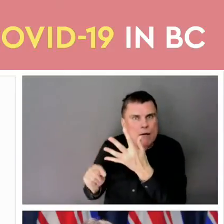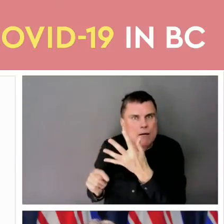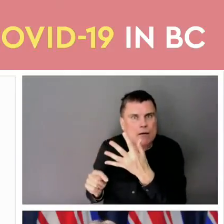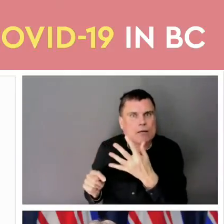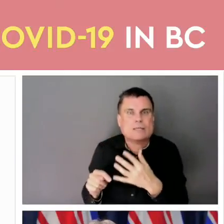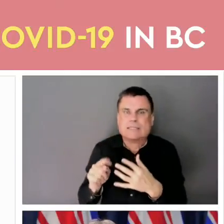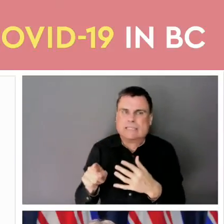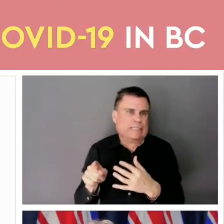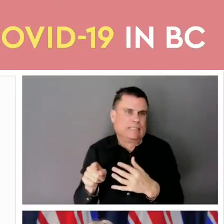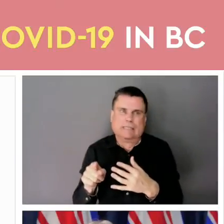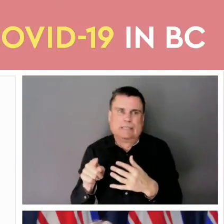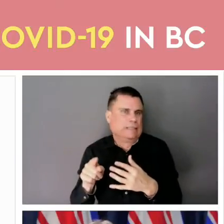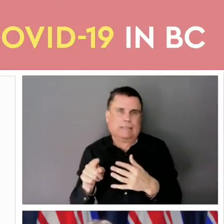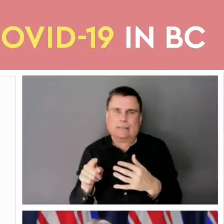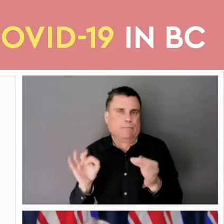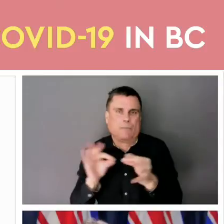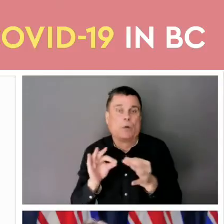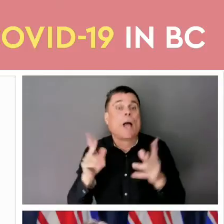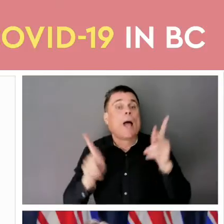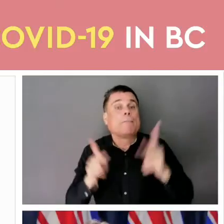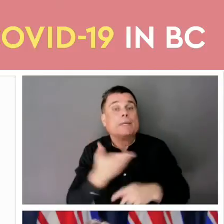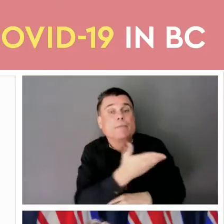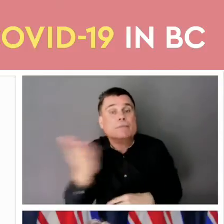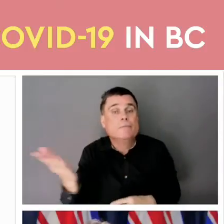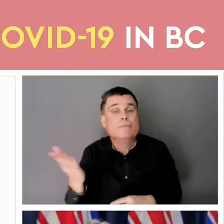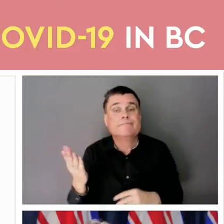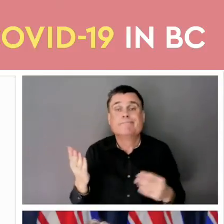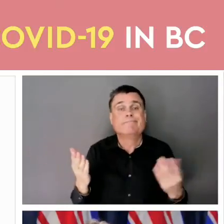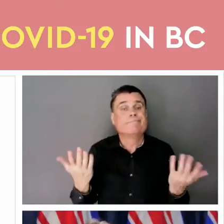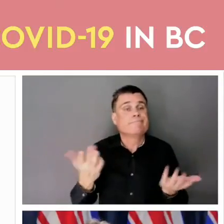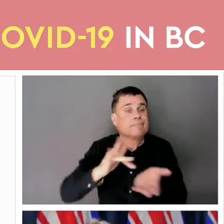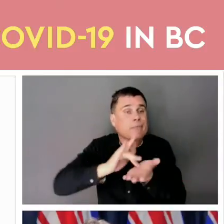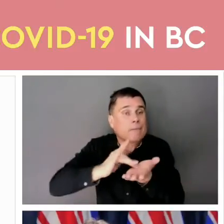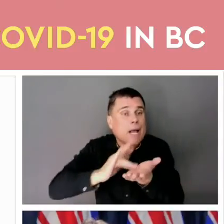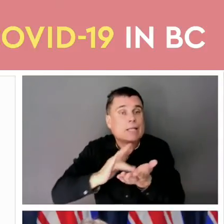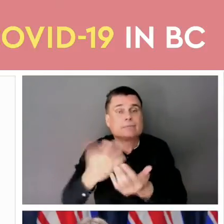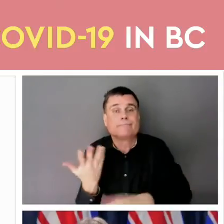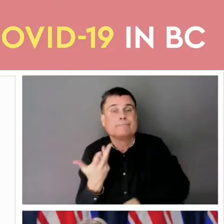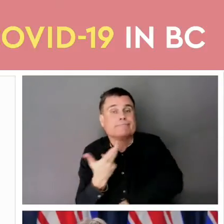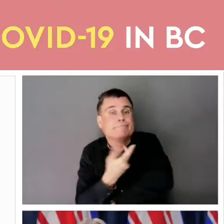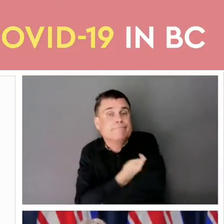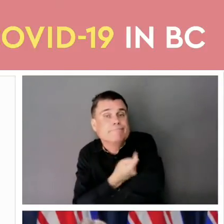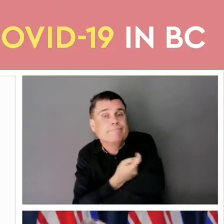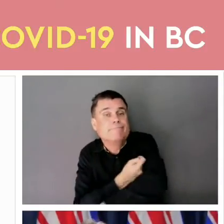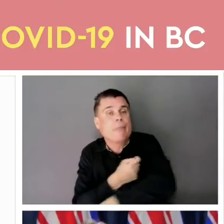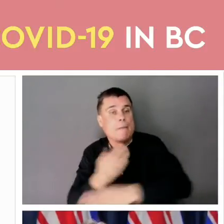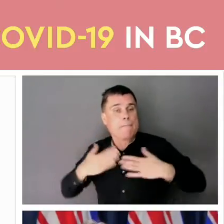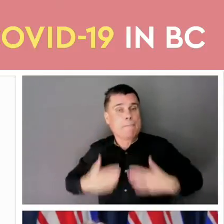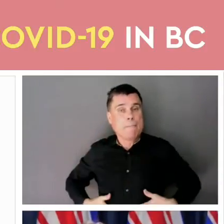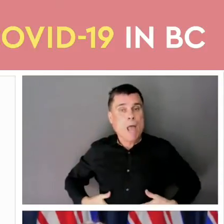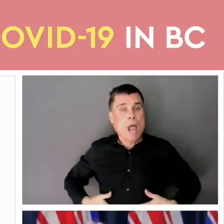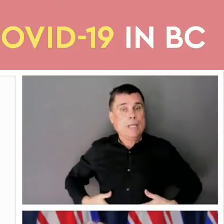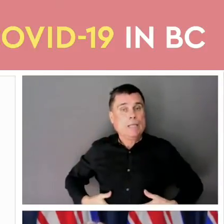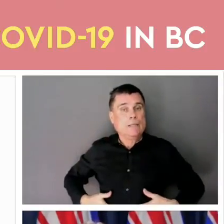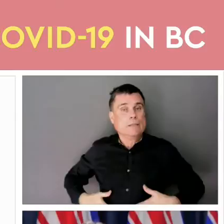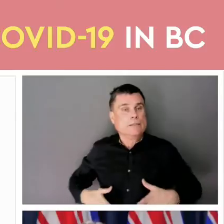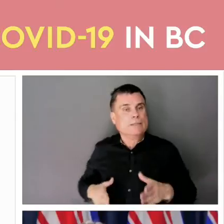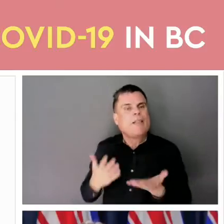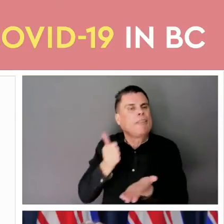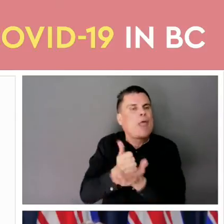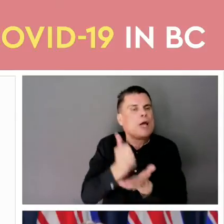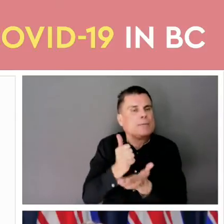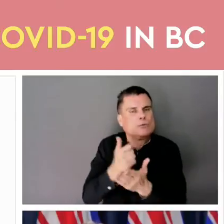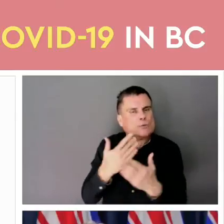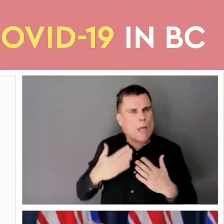receiving immunotherapy designed to suppress their immune system for treatment of cancer or other antibody treatments for cancer that are more common